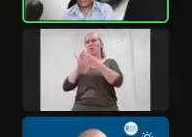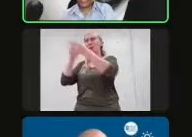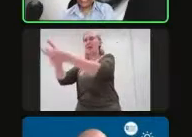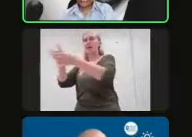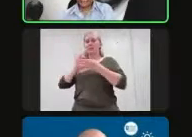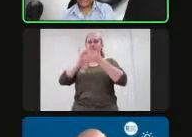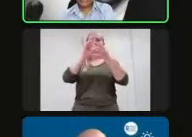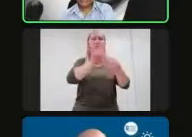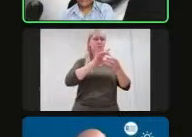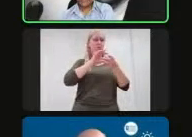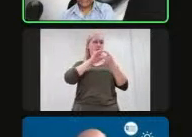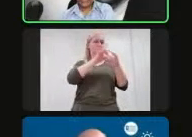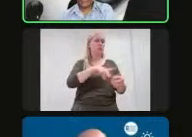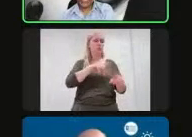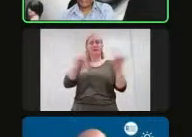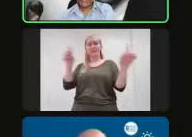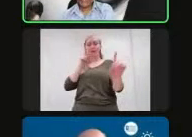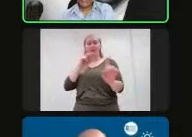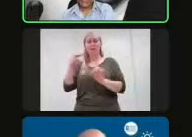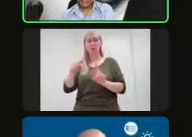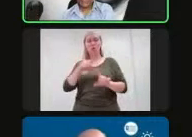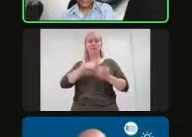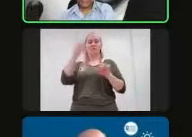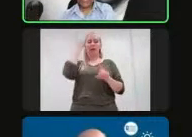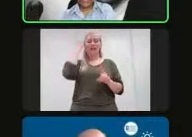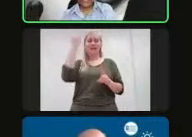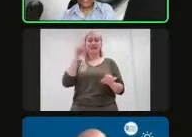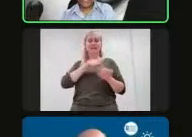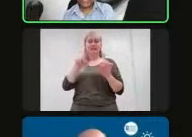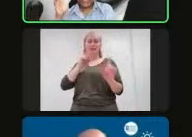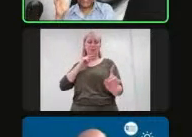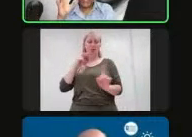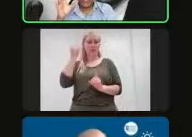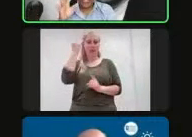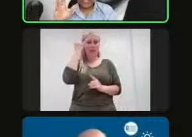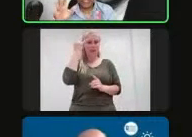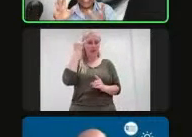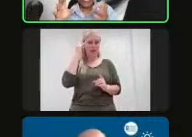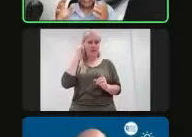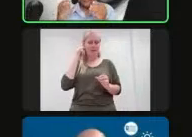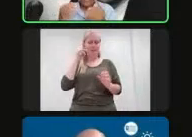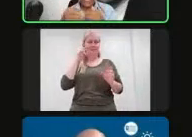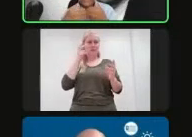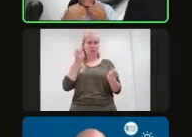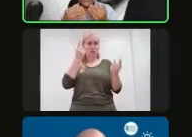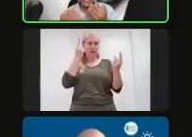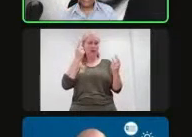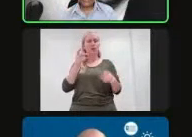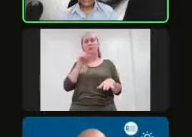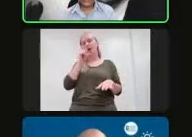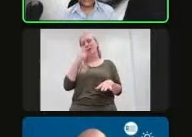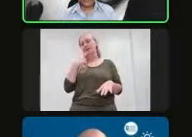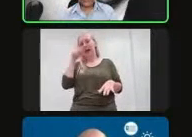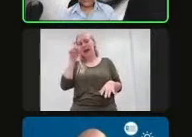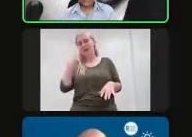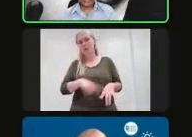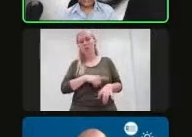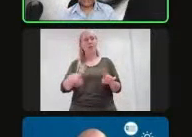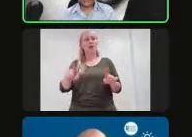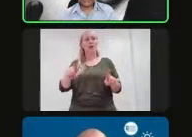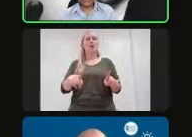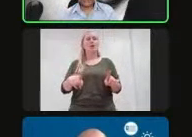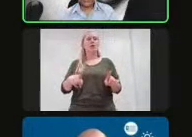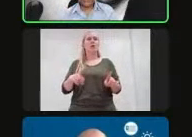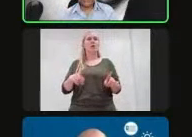different ideas, different perspectives. I'm not saying lightly. We have to. That's